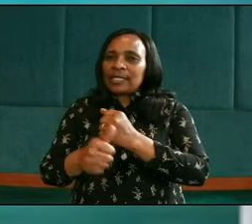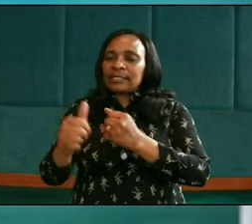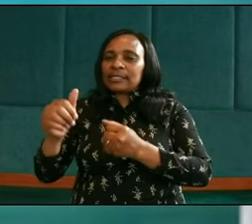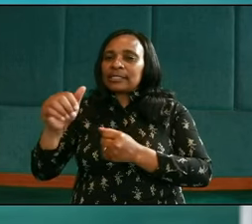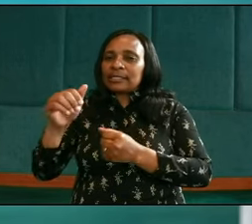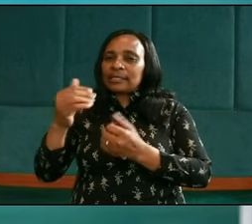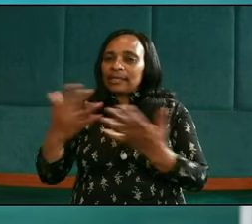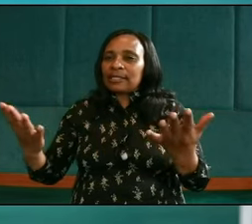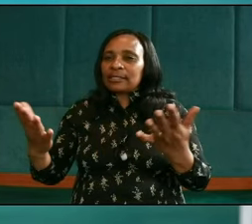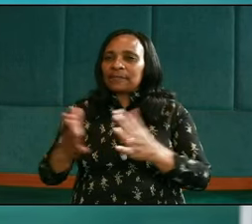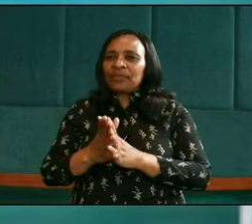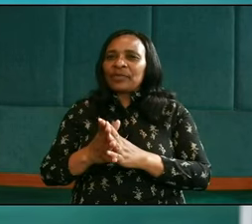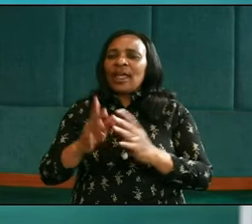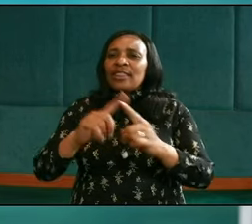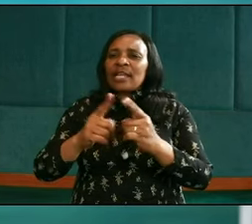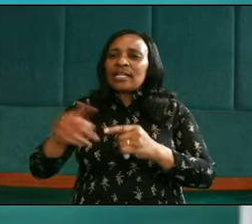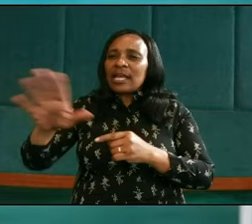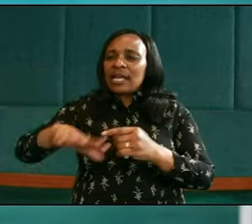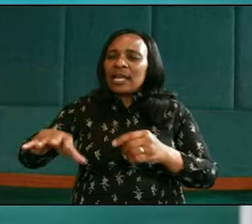Then the snare is broken